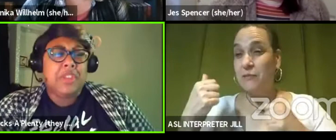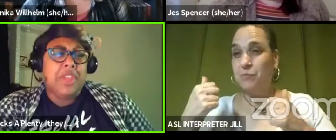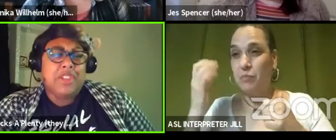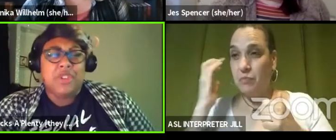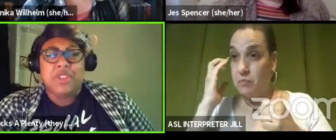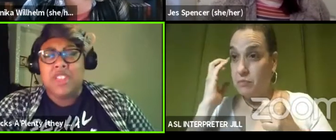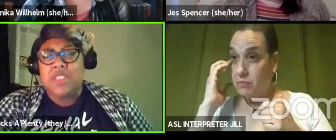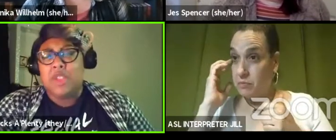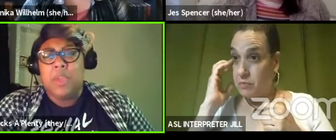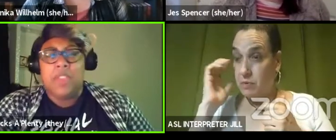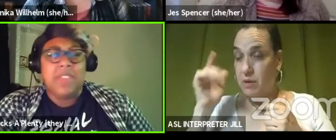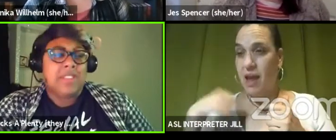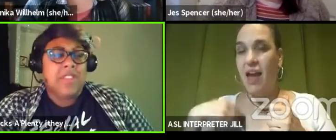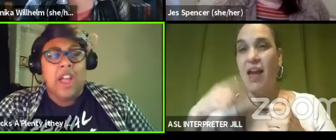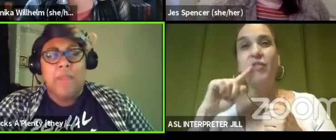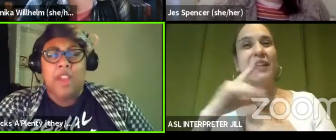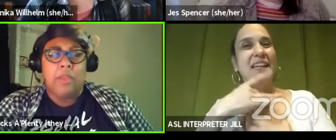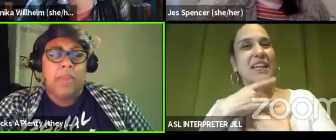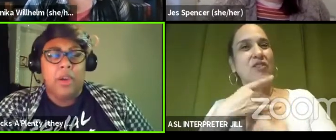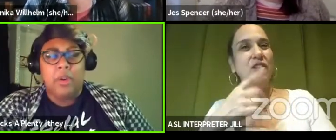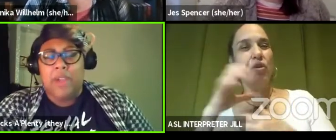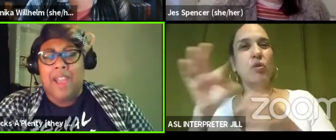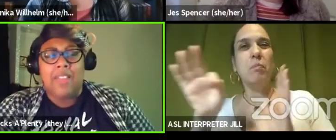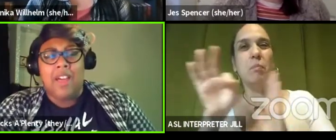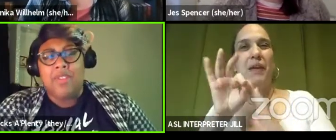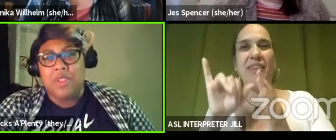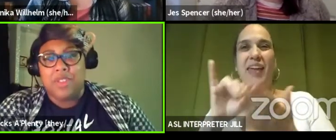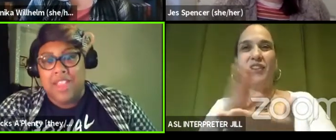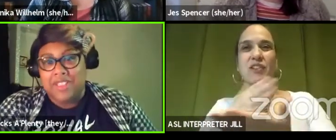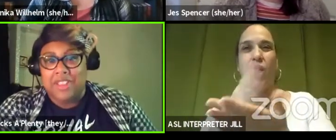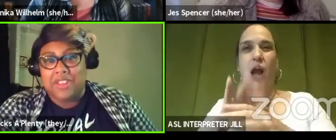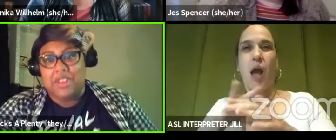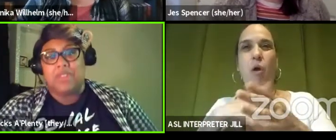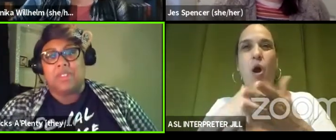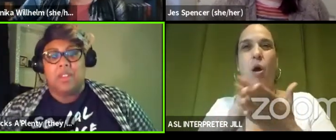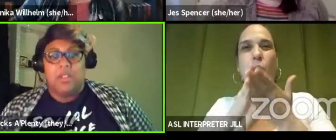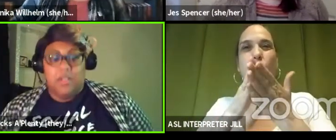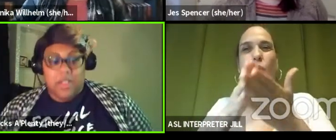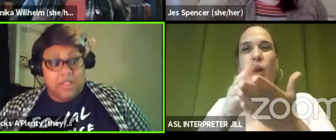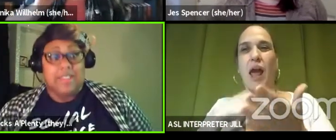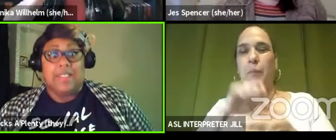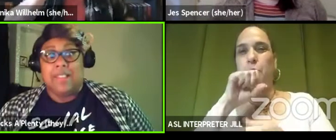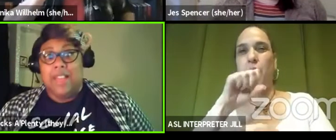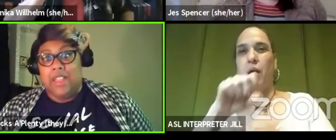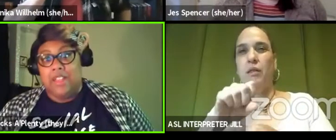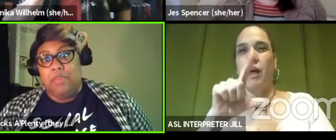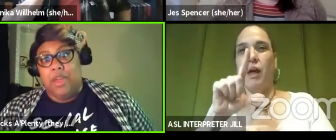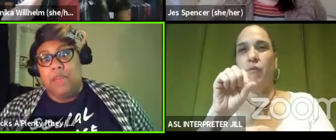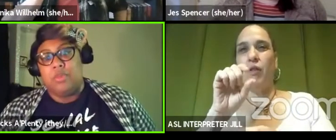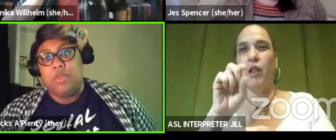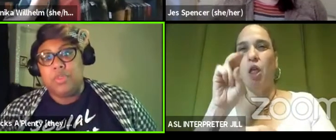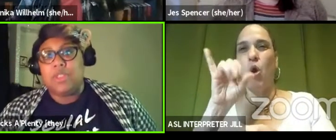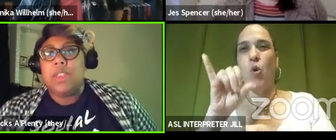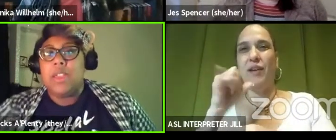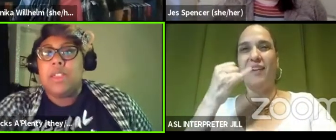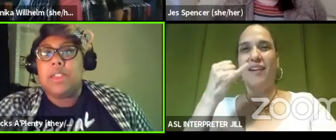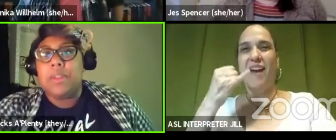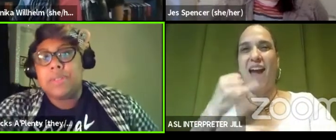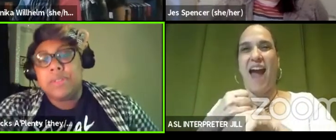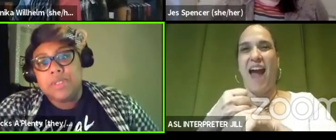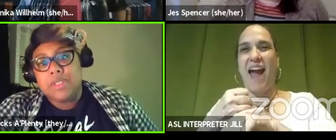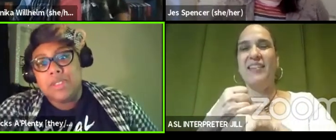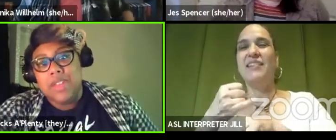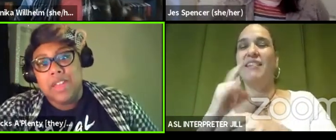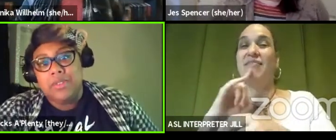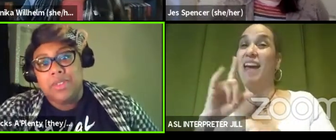it's really interesting that you picked that song, I'm on a boat. I love Lonely Island. And I'm just like, oh, that song has a lot of F-bombs. Whoops. You know,